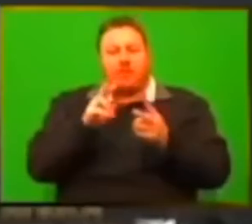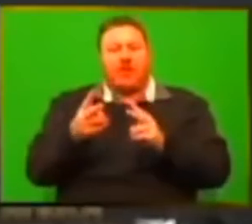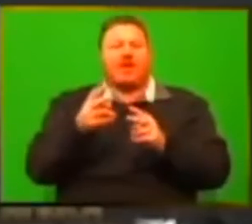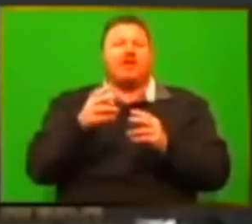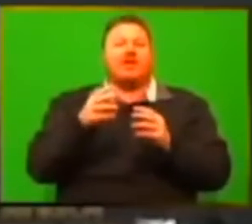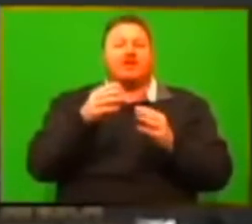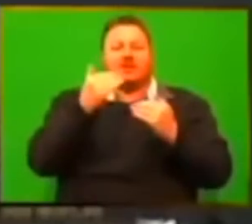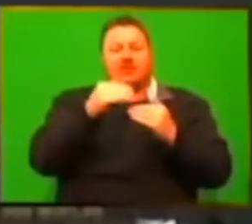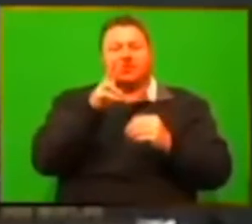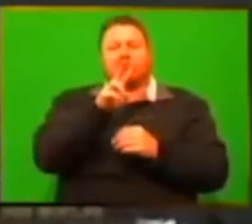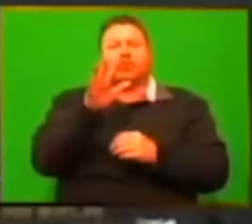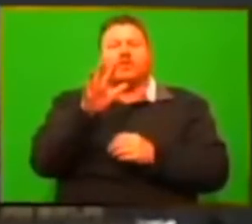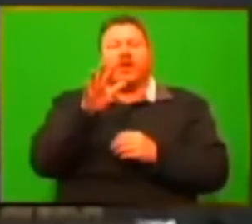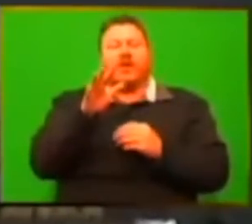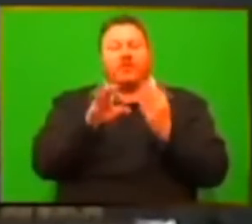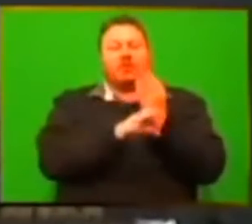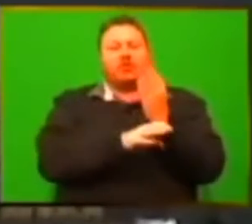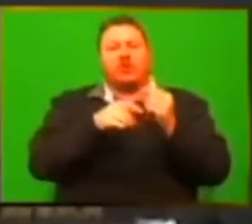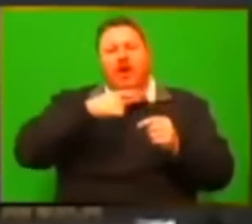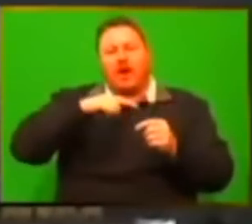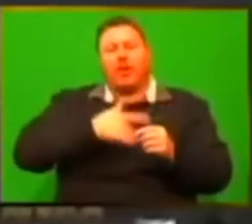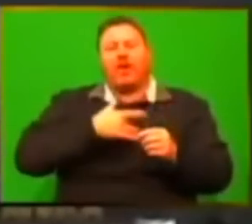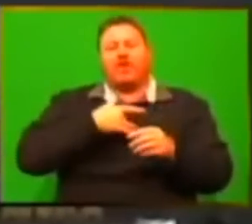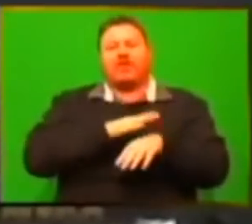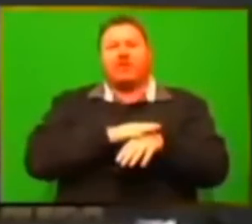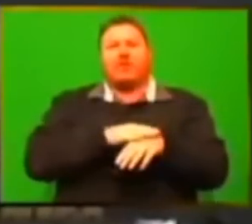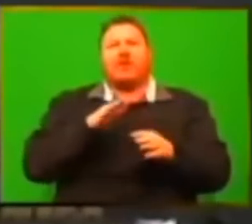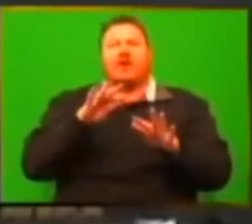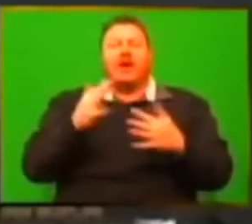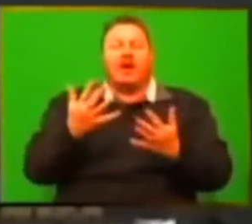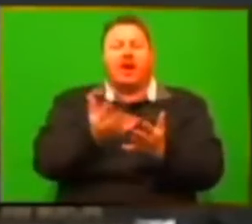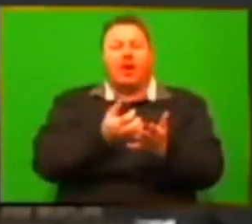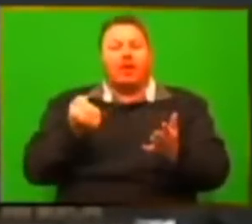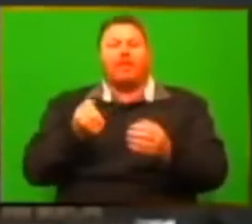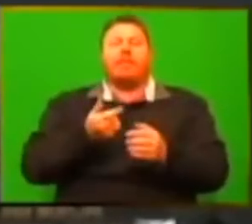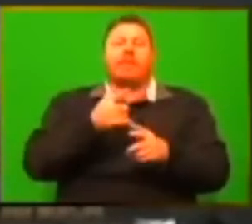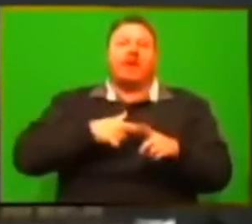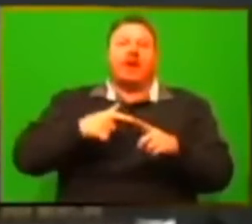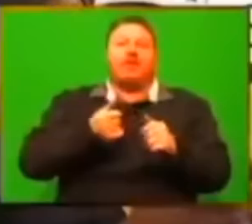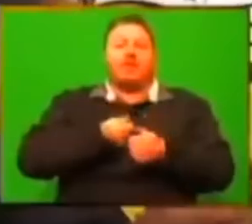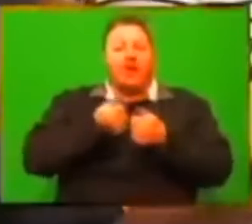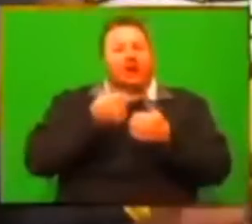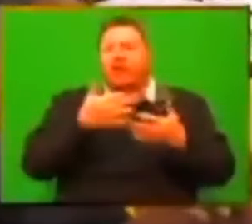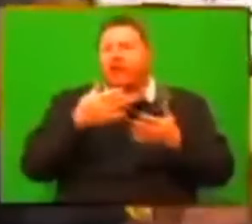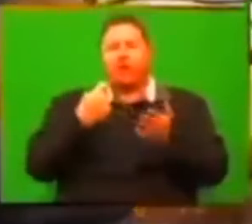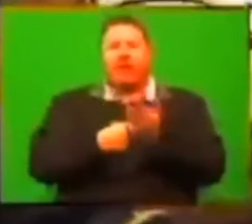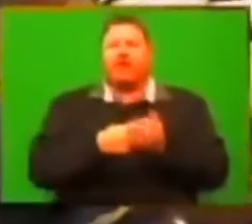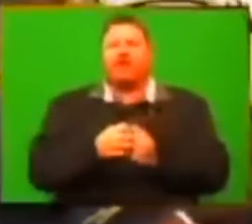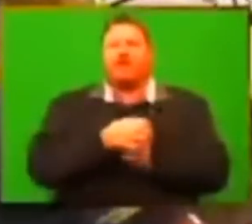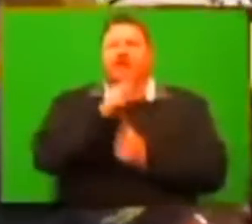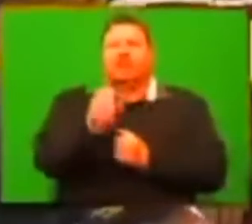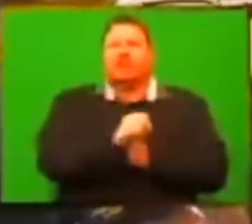of the Constitution in our lifetime to allow expropriation of land without compensation. South Africa,